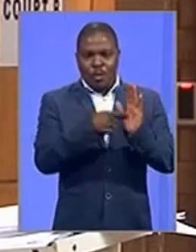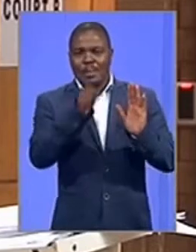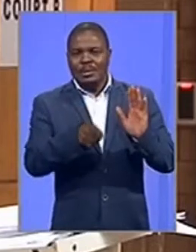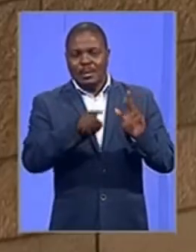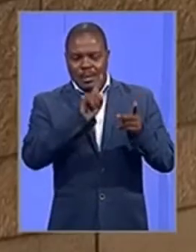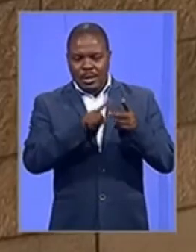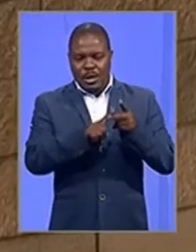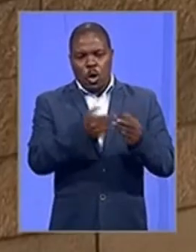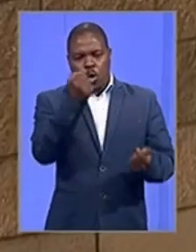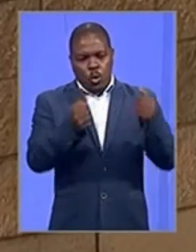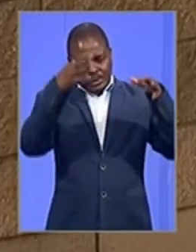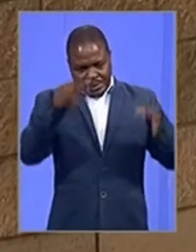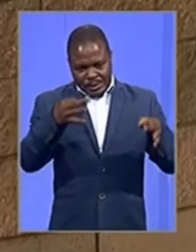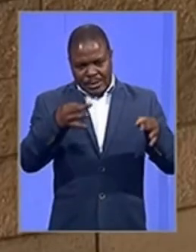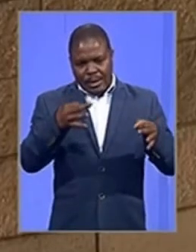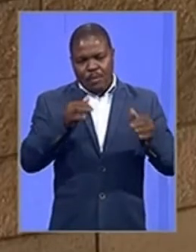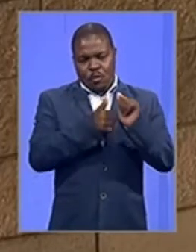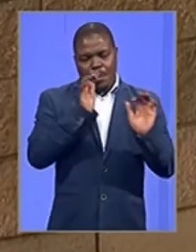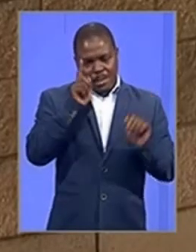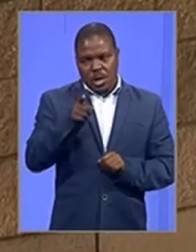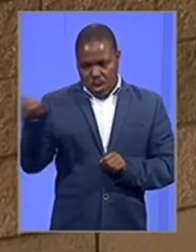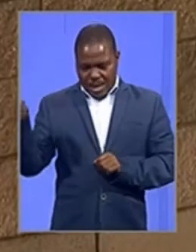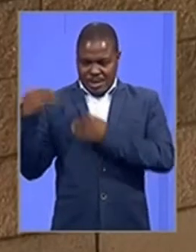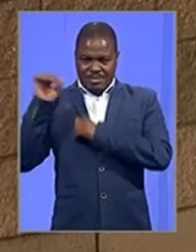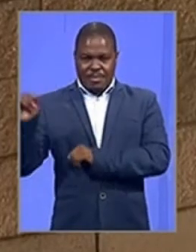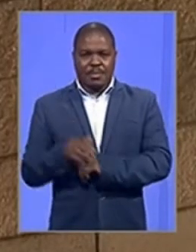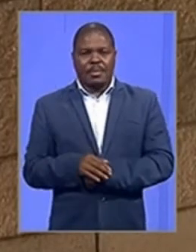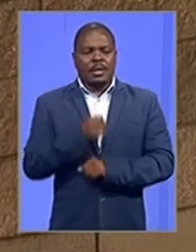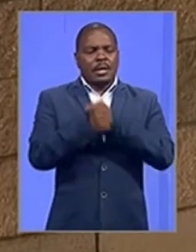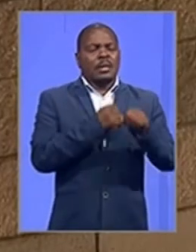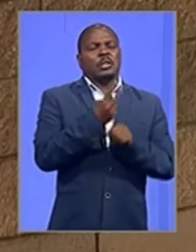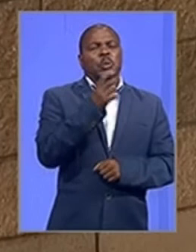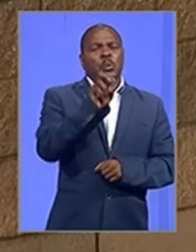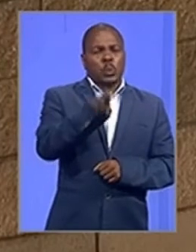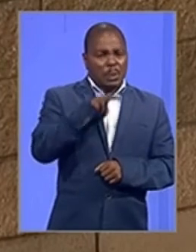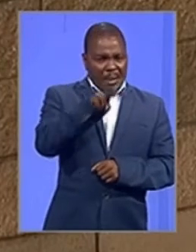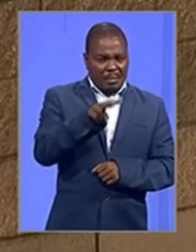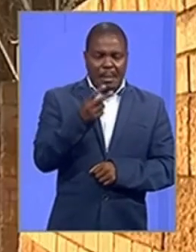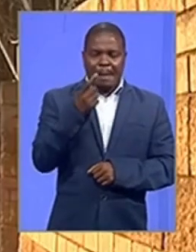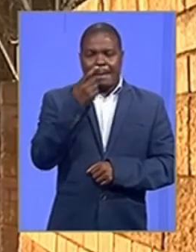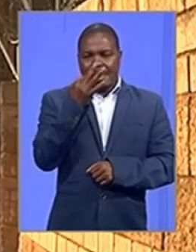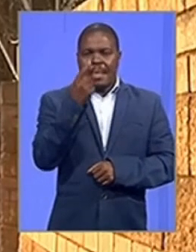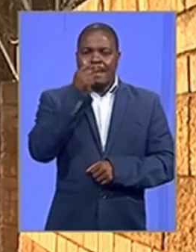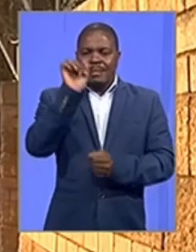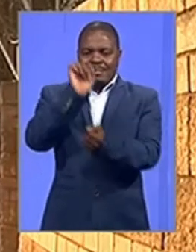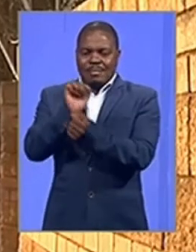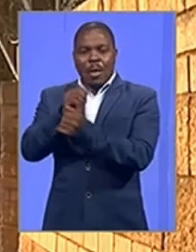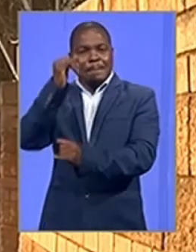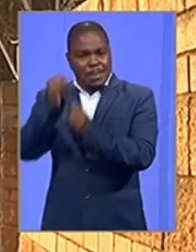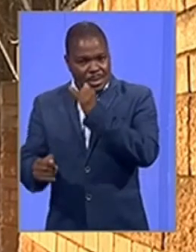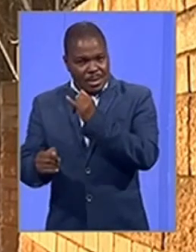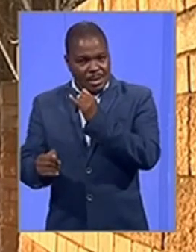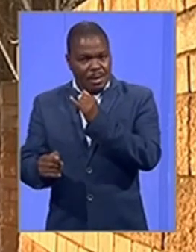respected. Kgetsi eno e tlhagelela mo katlholong ya 2012 kwa banna ba le bararo ba tshwerweng go se maleba ke mapodisi ba